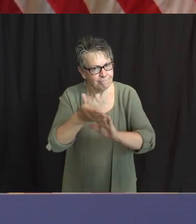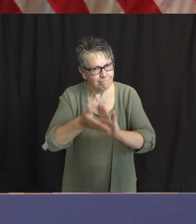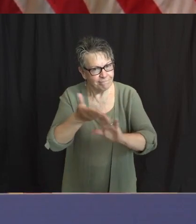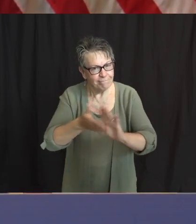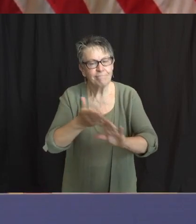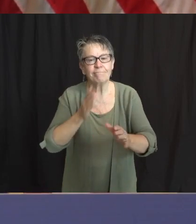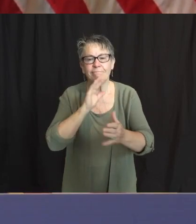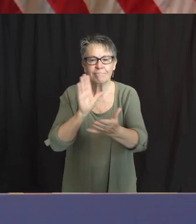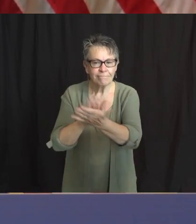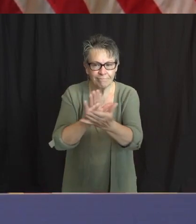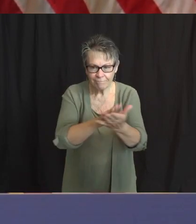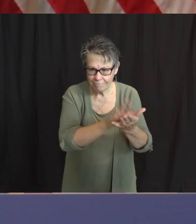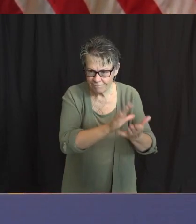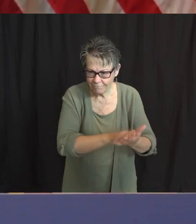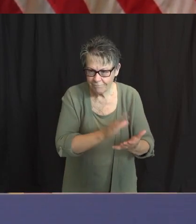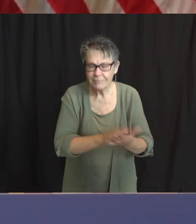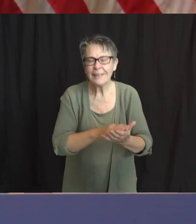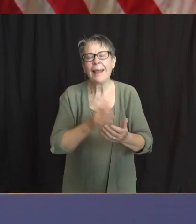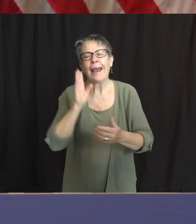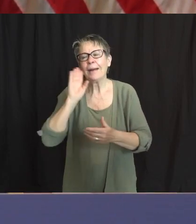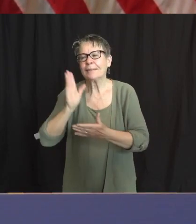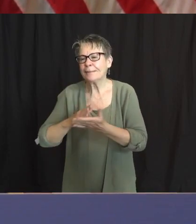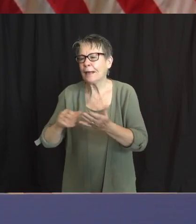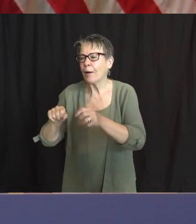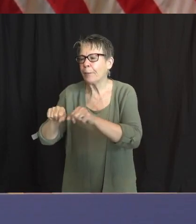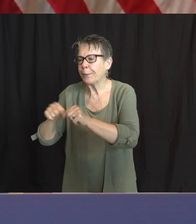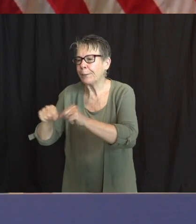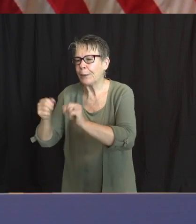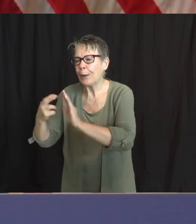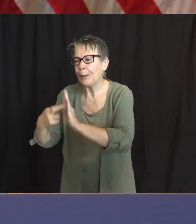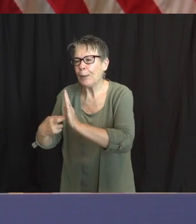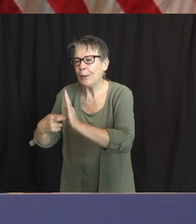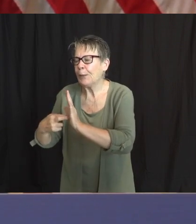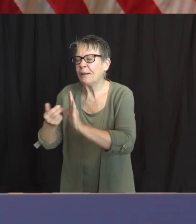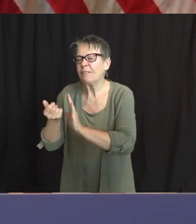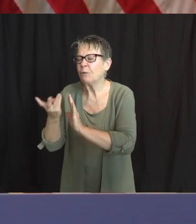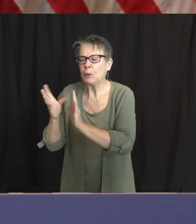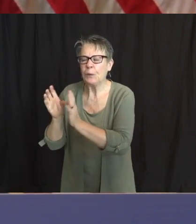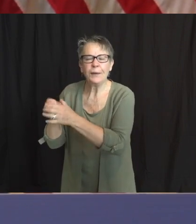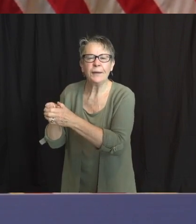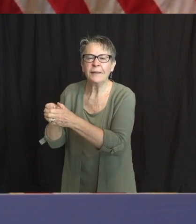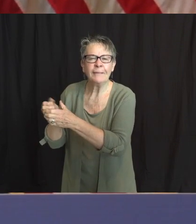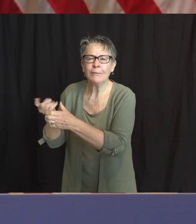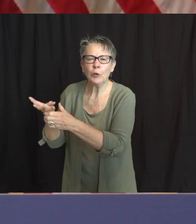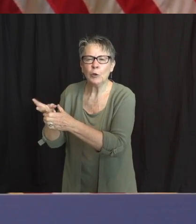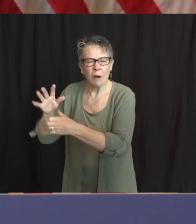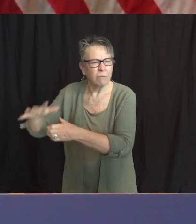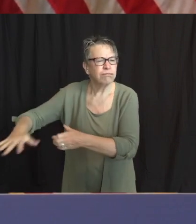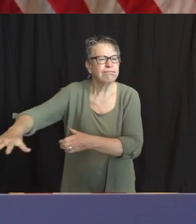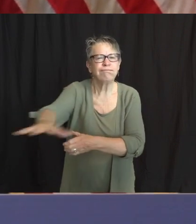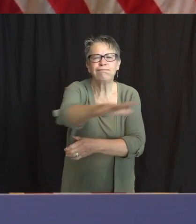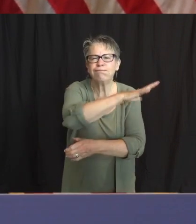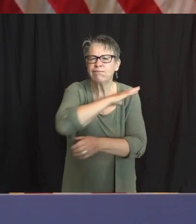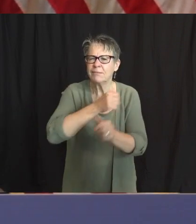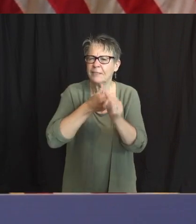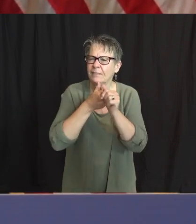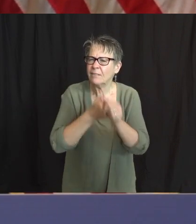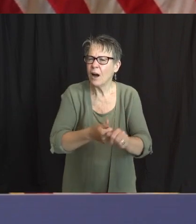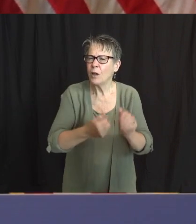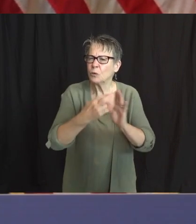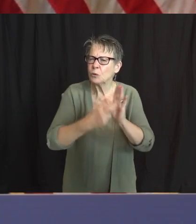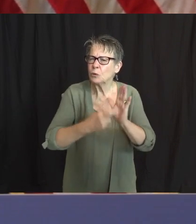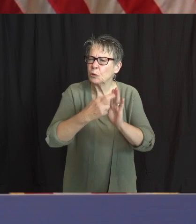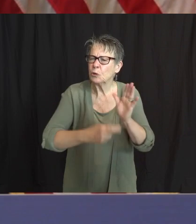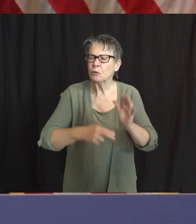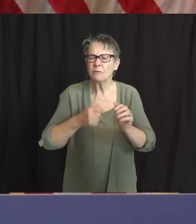not happy about. Yeah, but there's very few of you. Overwhelmingly, folks, they get it. You're smart. We're the smartest state in the nation,